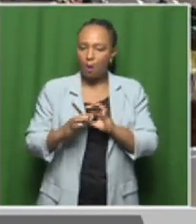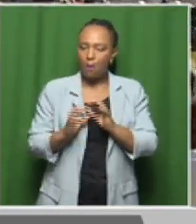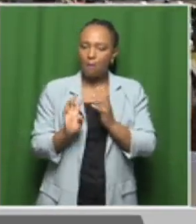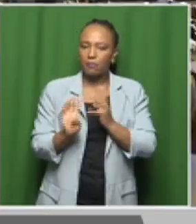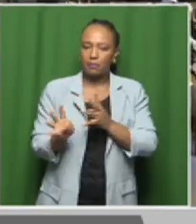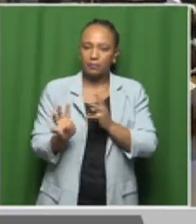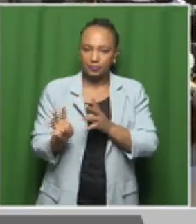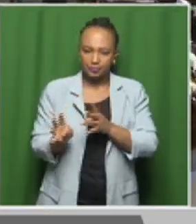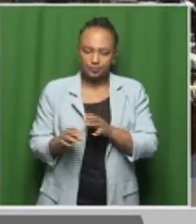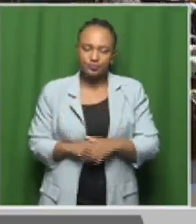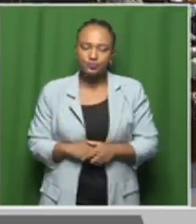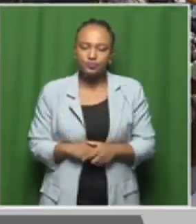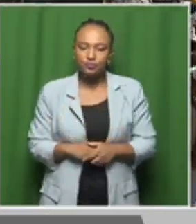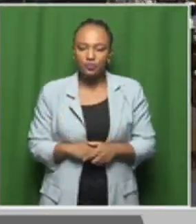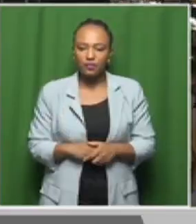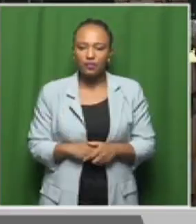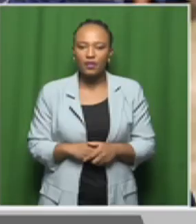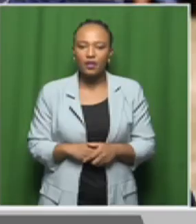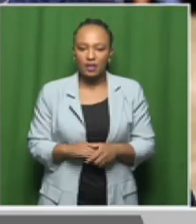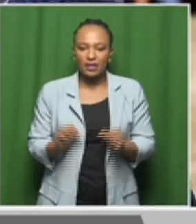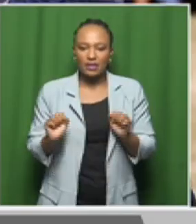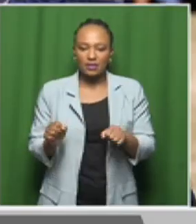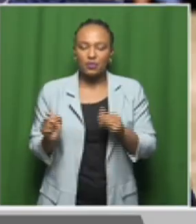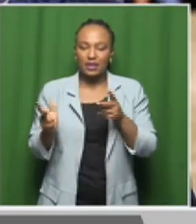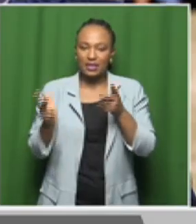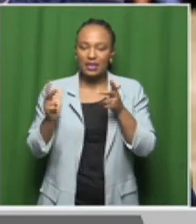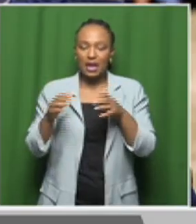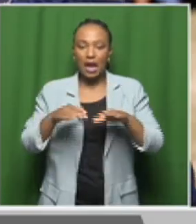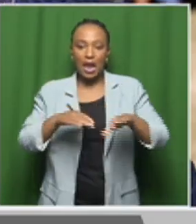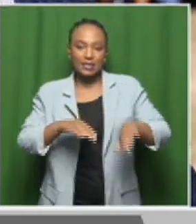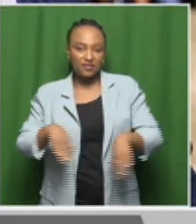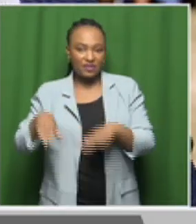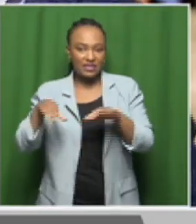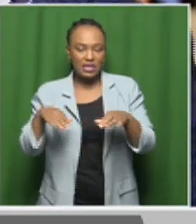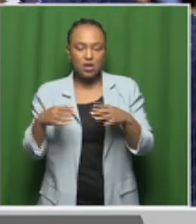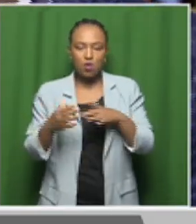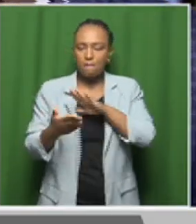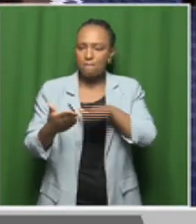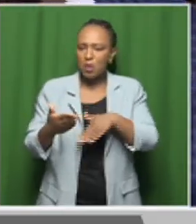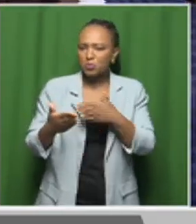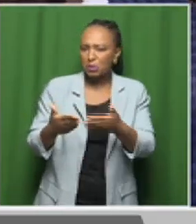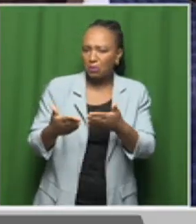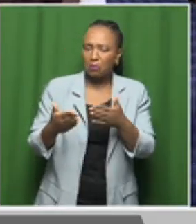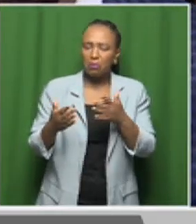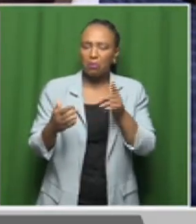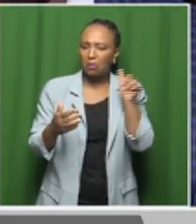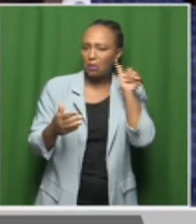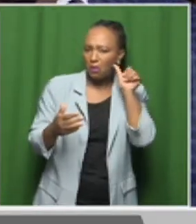thanks, Samkele. We can hear hive of activity behind you, obviously, as the day